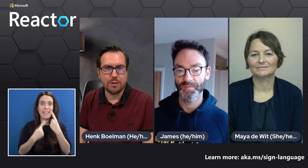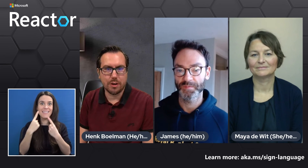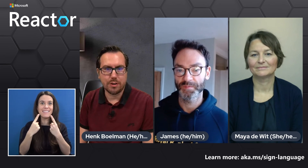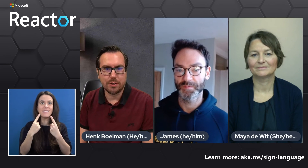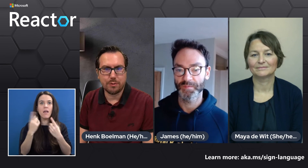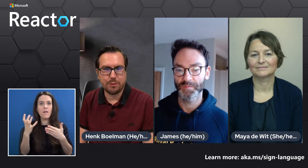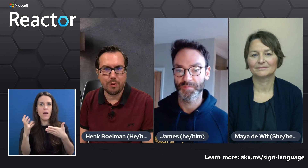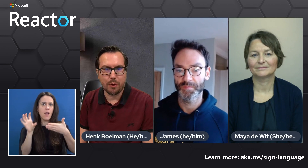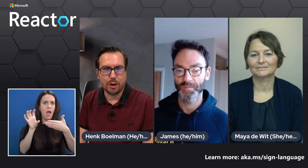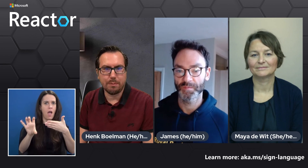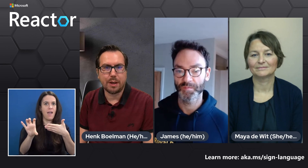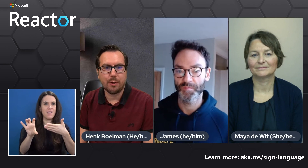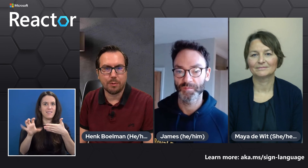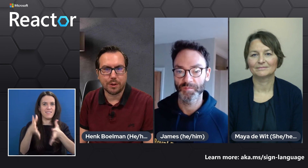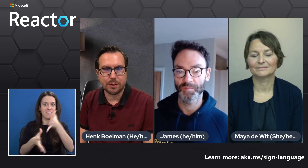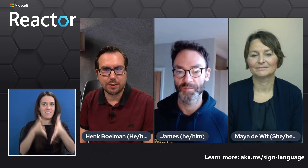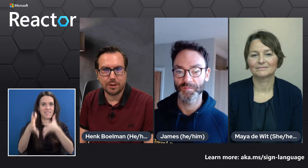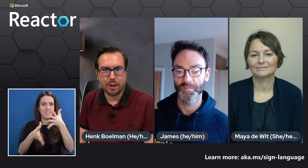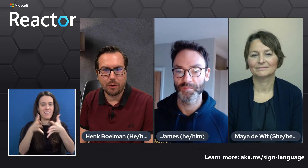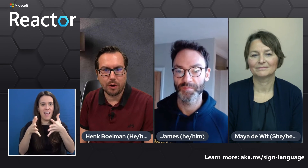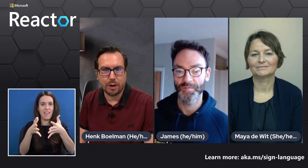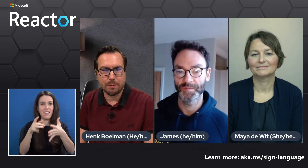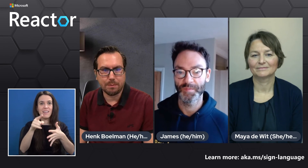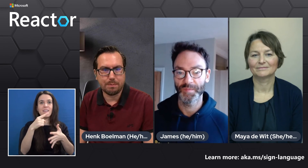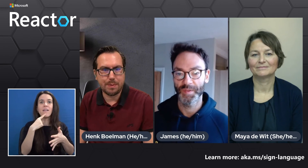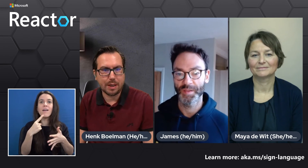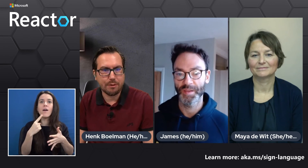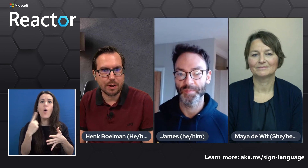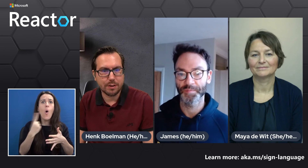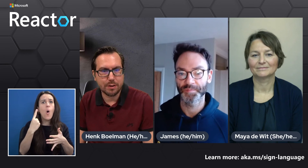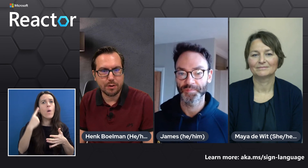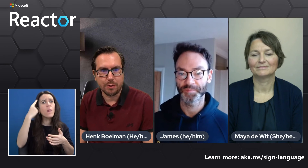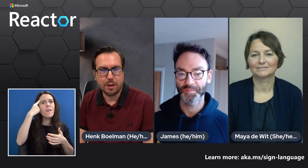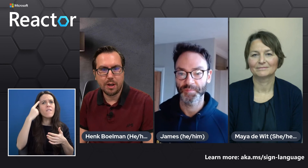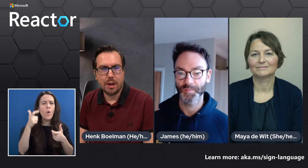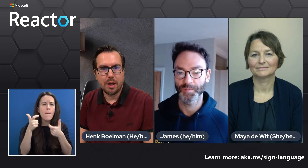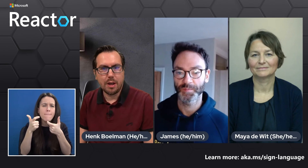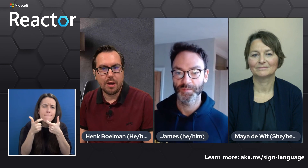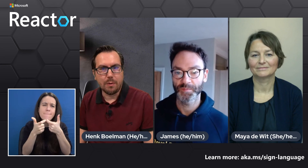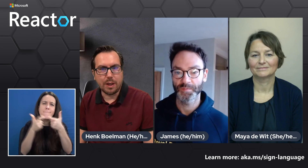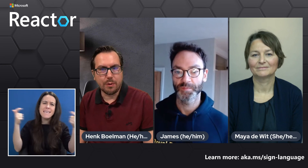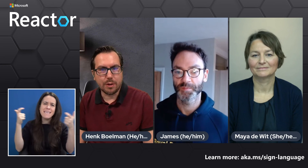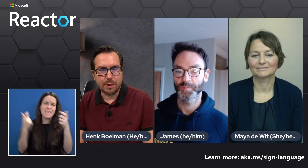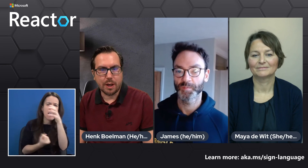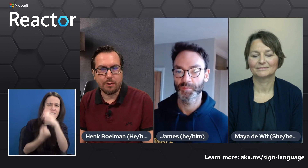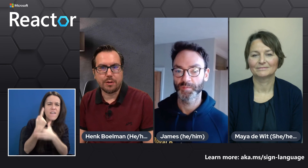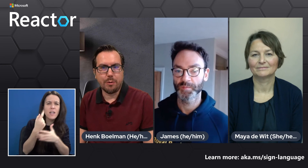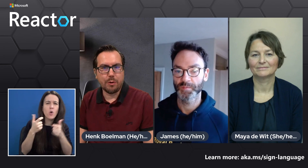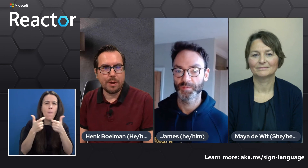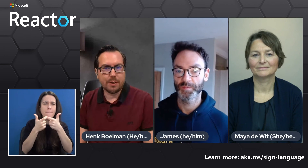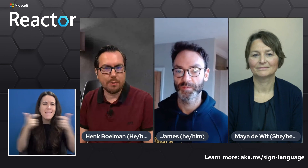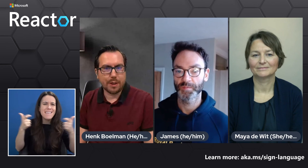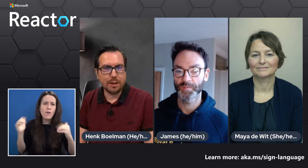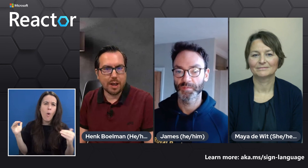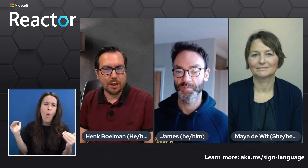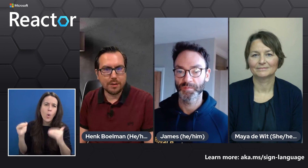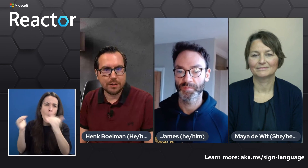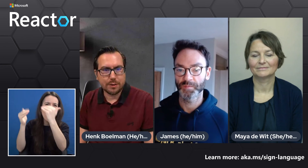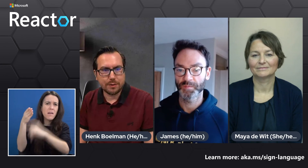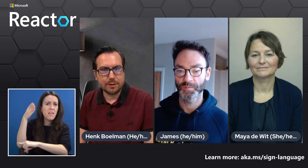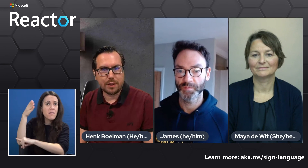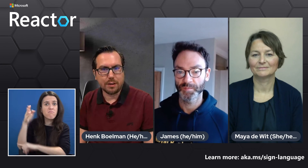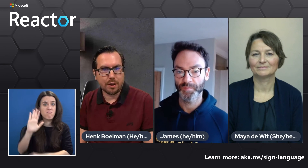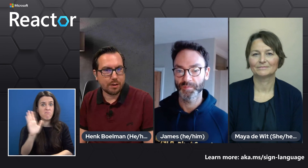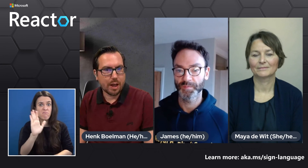not just for big corporates or big events to do. We do it with our small meetup in the